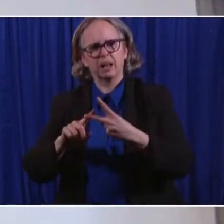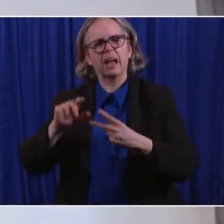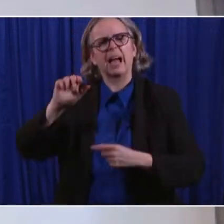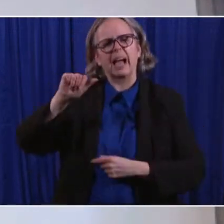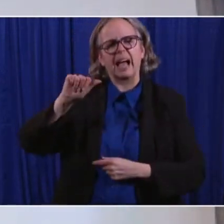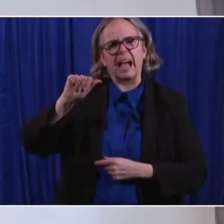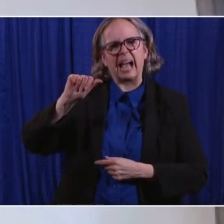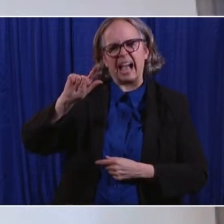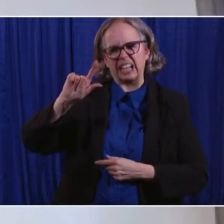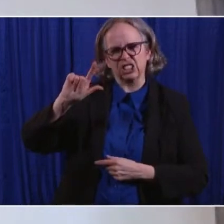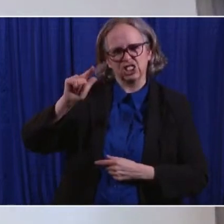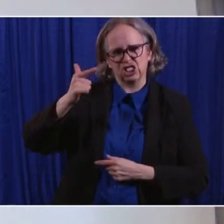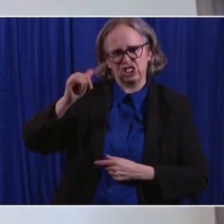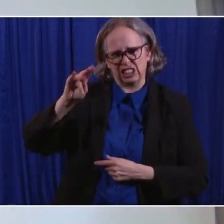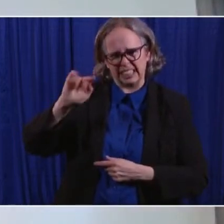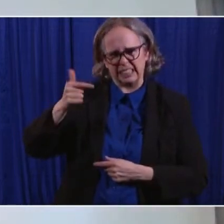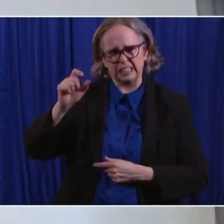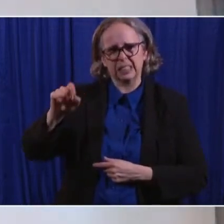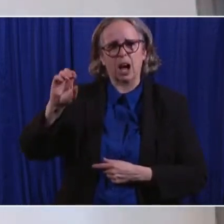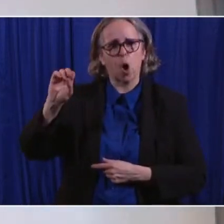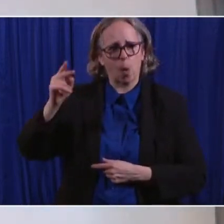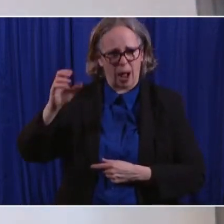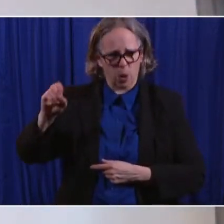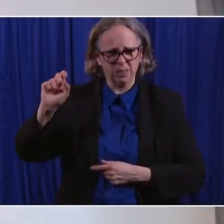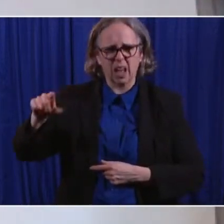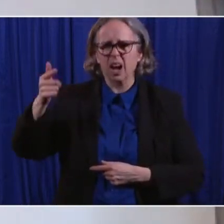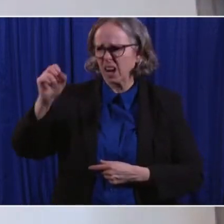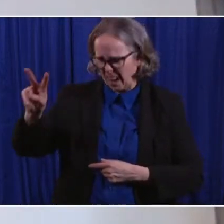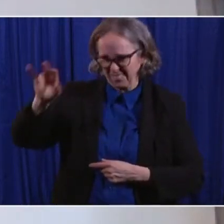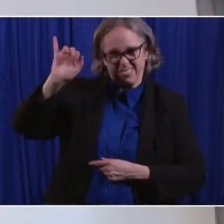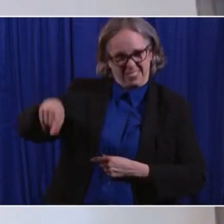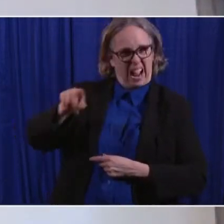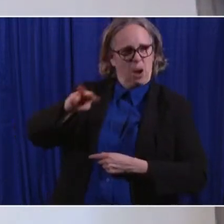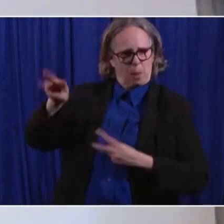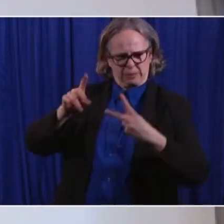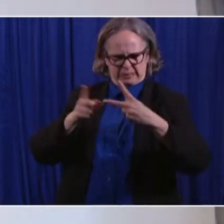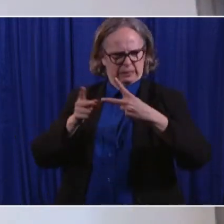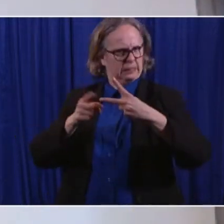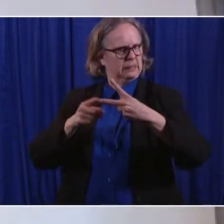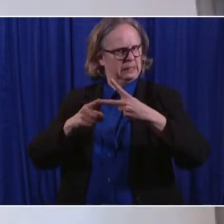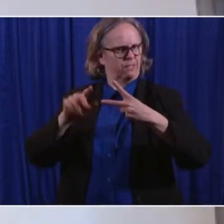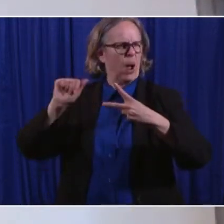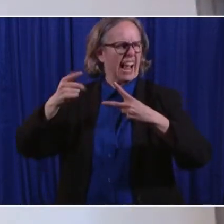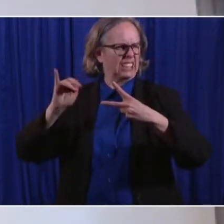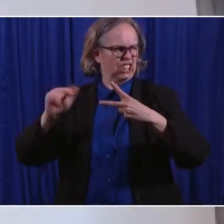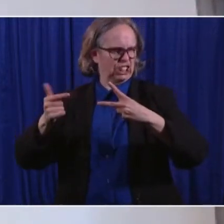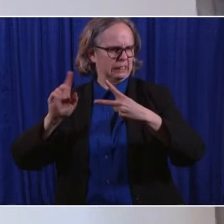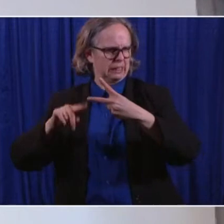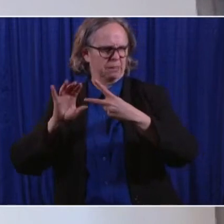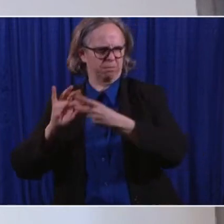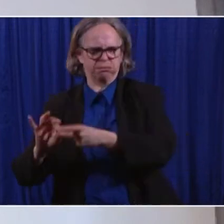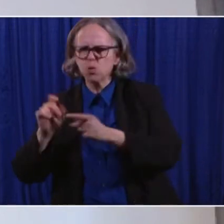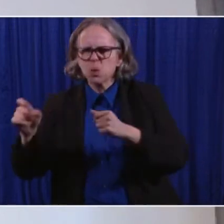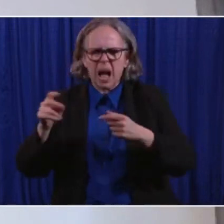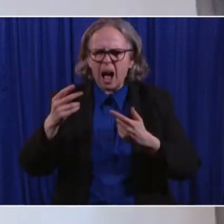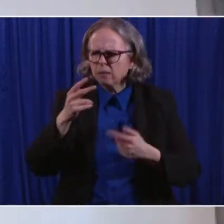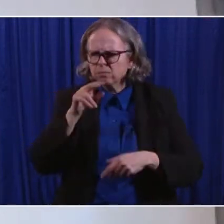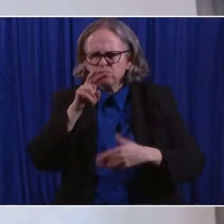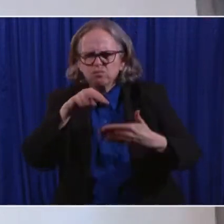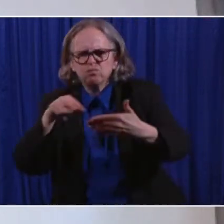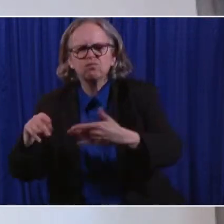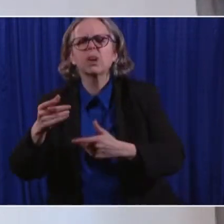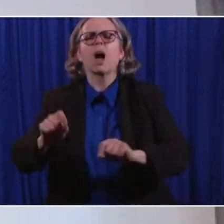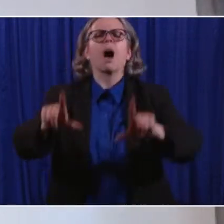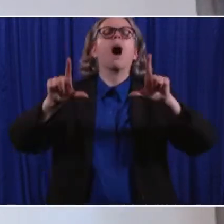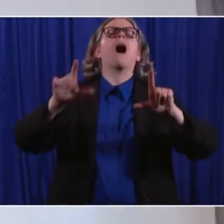aging.ohio.gov. So you'll have resources that help to clarify some of the federal guidance, as well